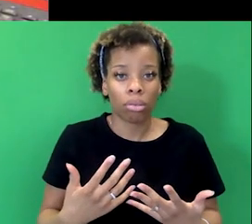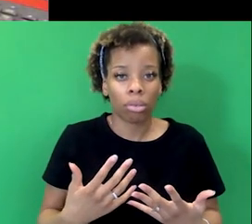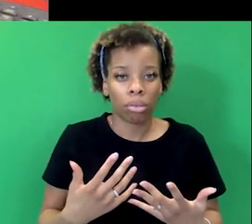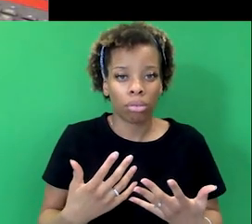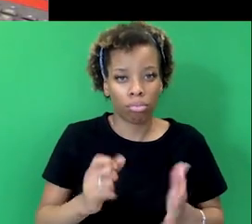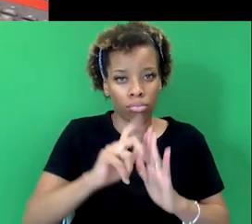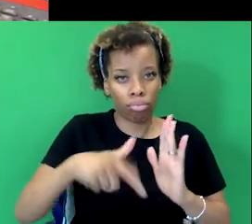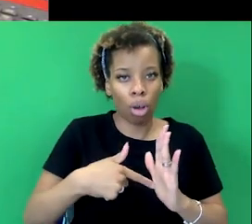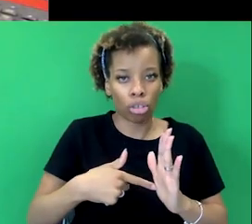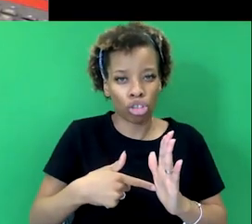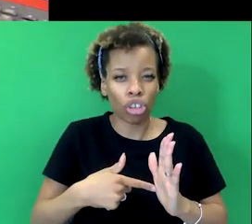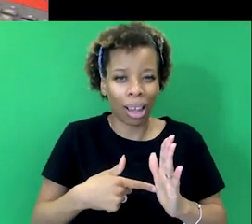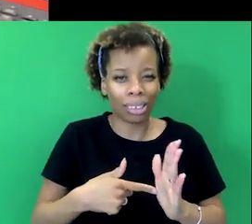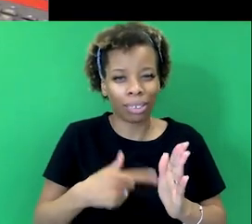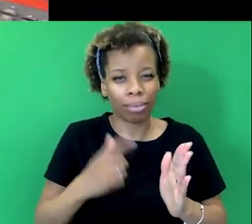that fine line.